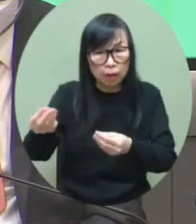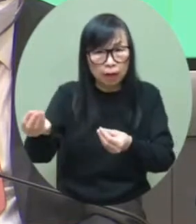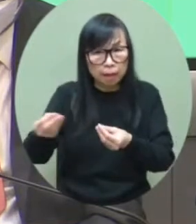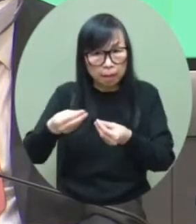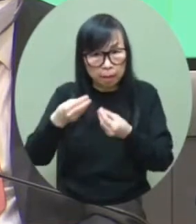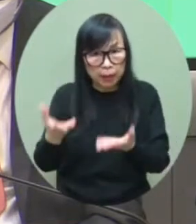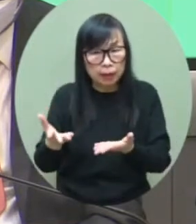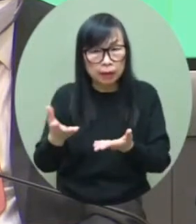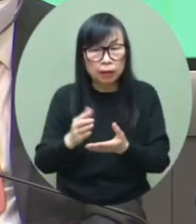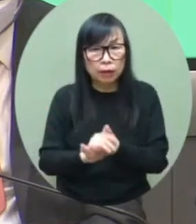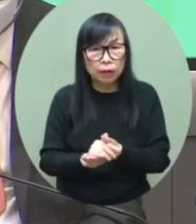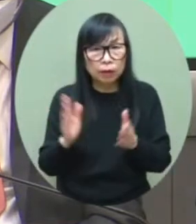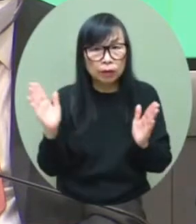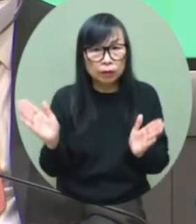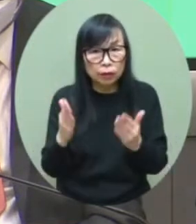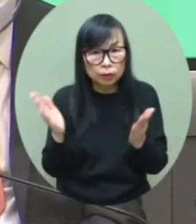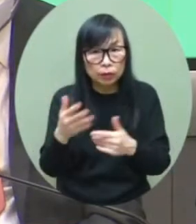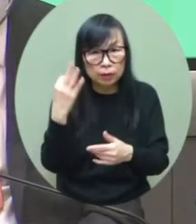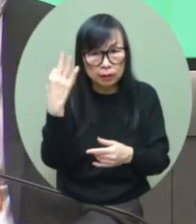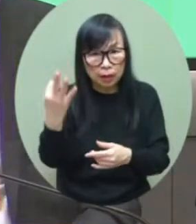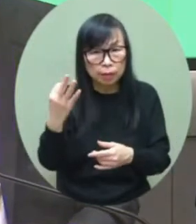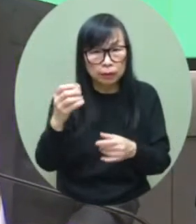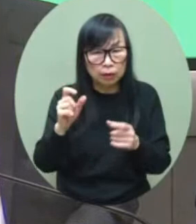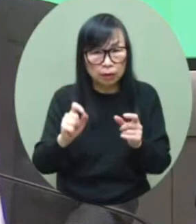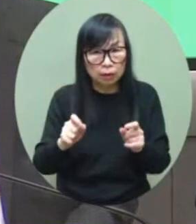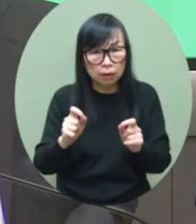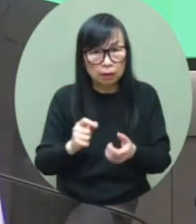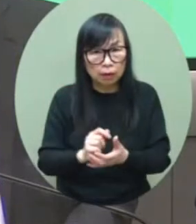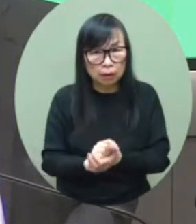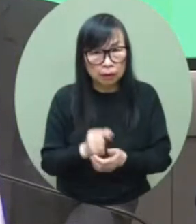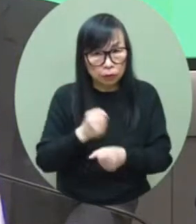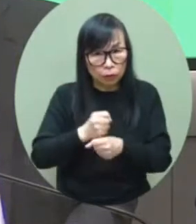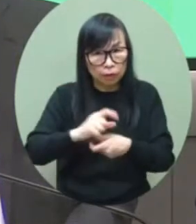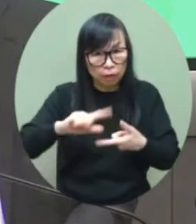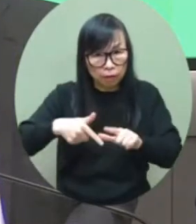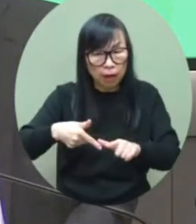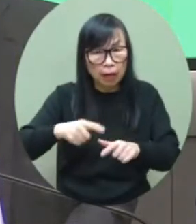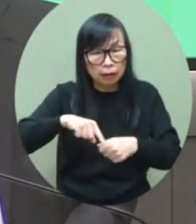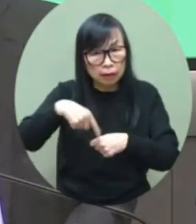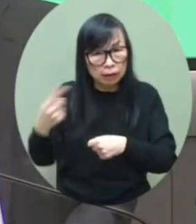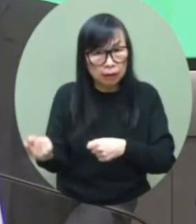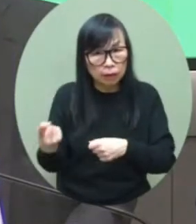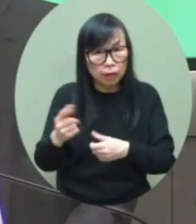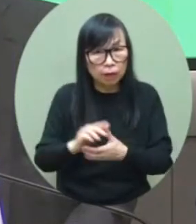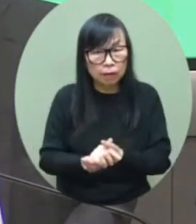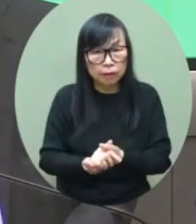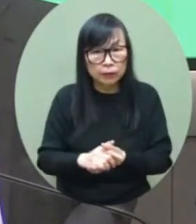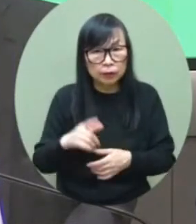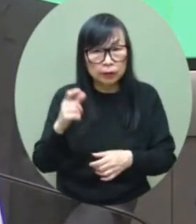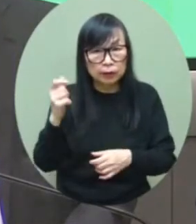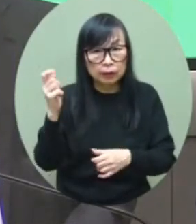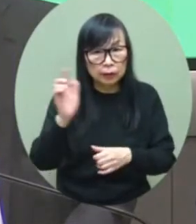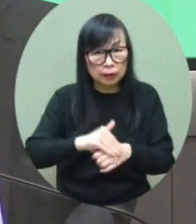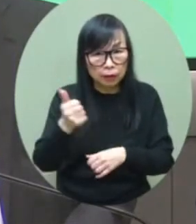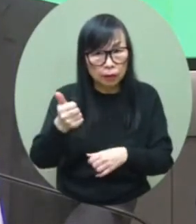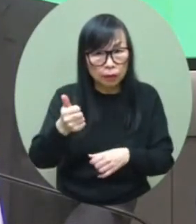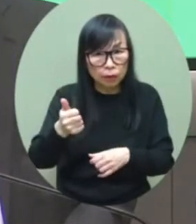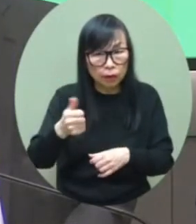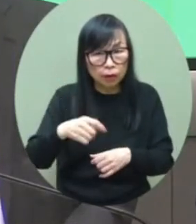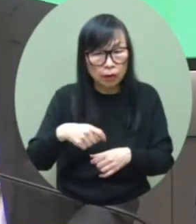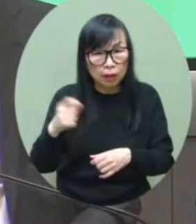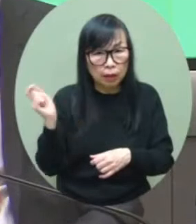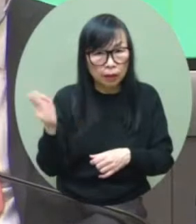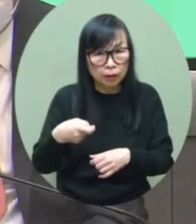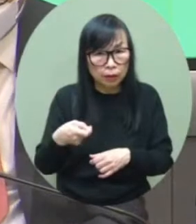So we need to do these three things, and then we need to have a system that will allow us to achieve these three targets. That's